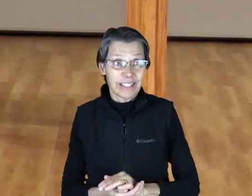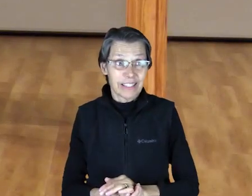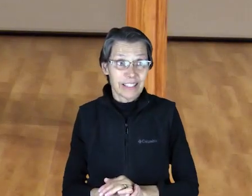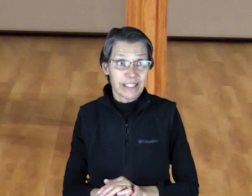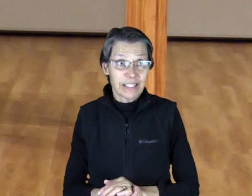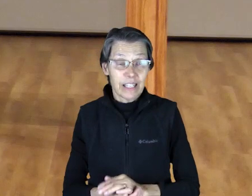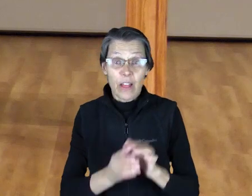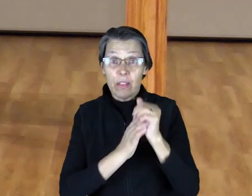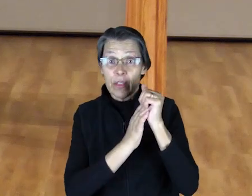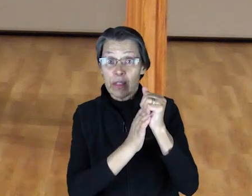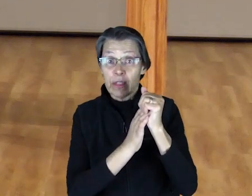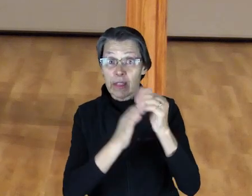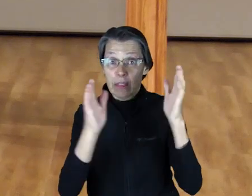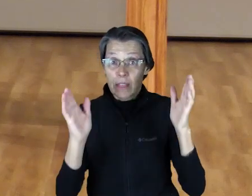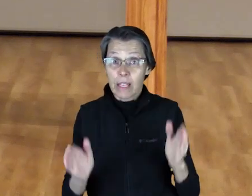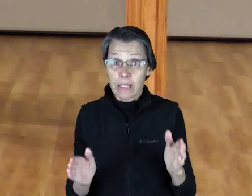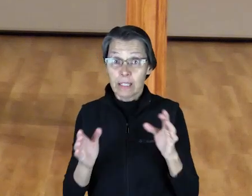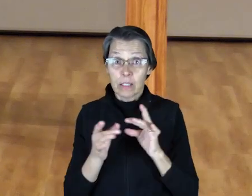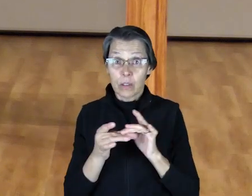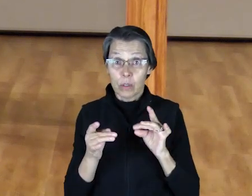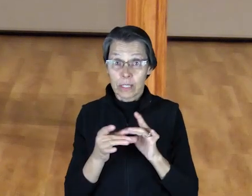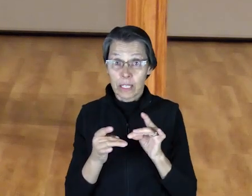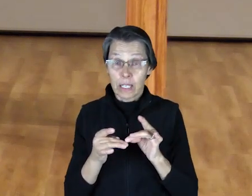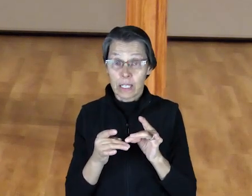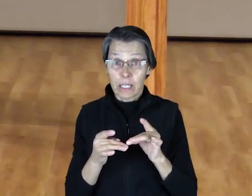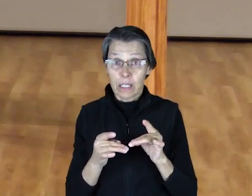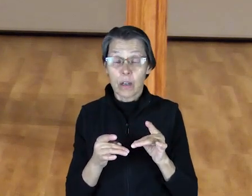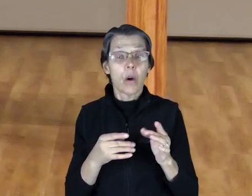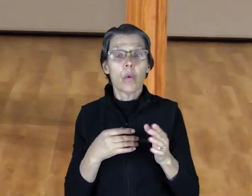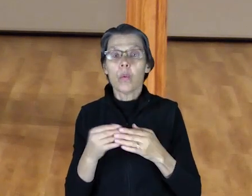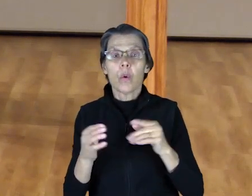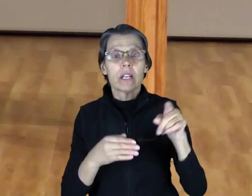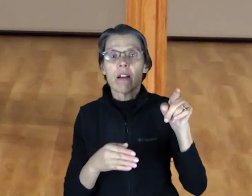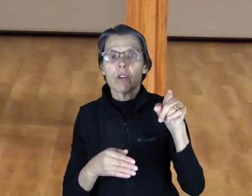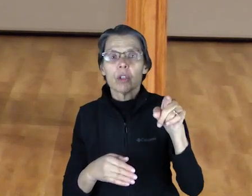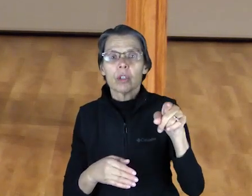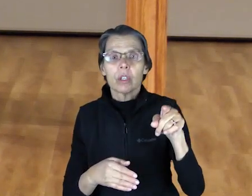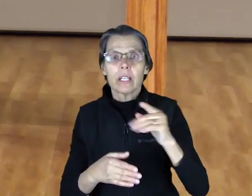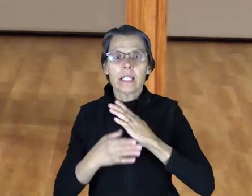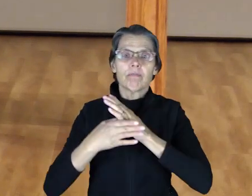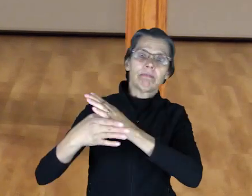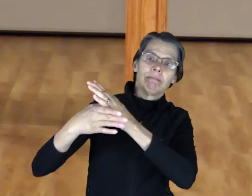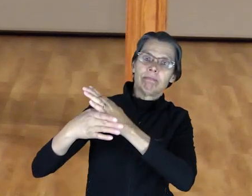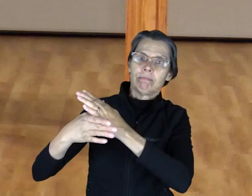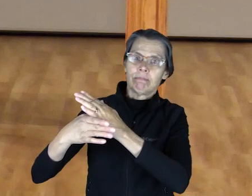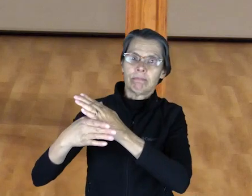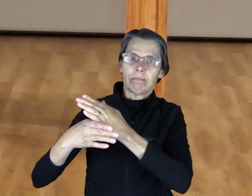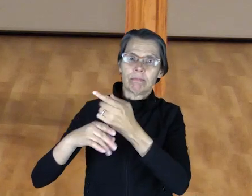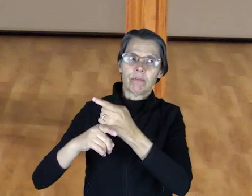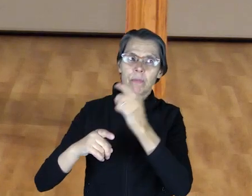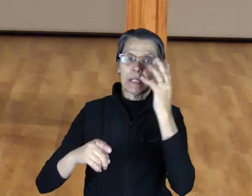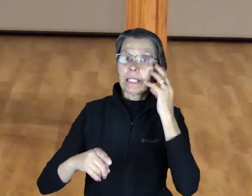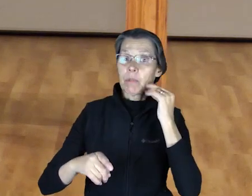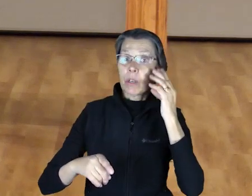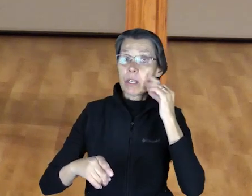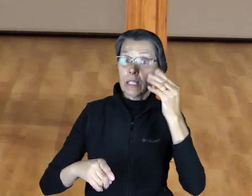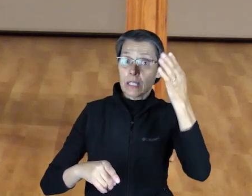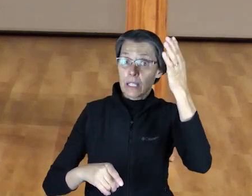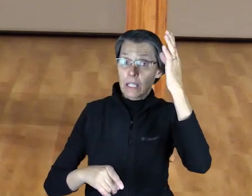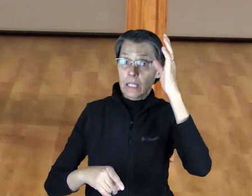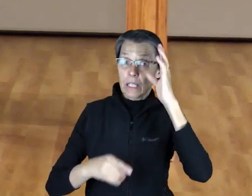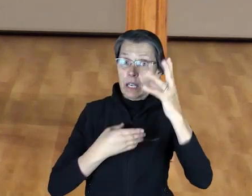But in the middle of that experience, the leader said, I want you to put whatever it is that's keeping